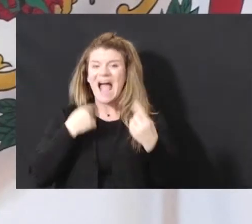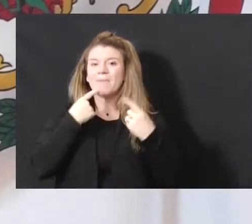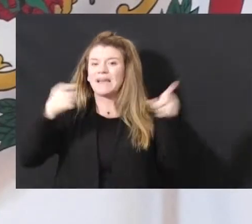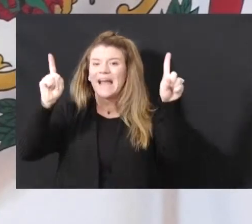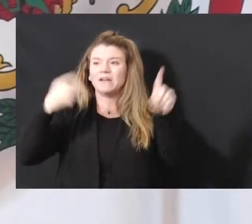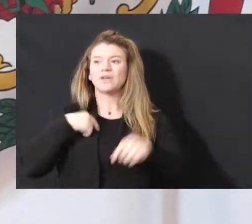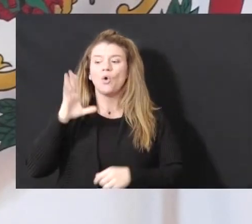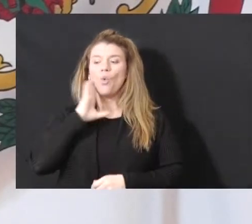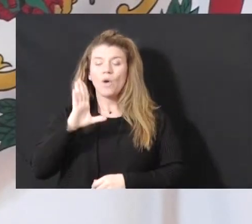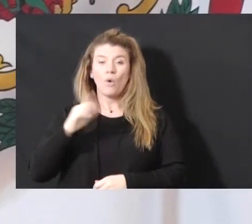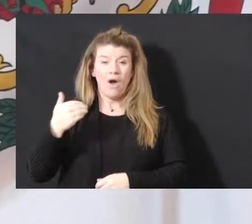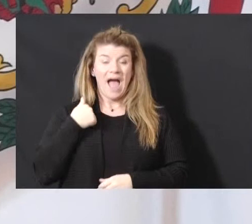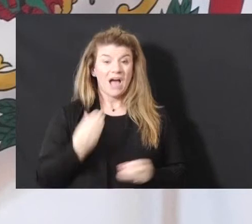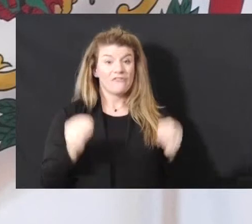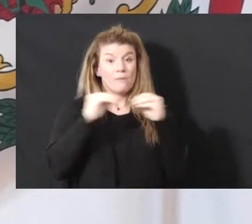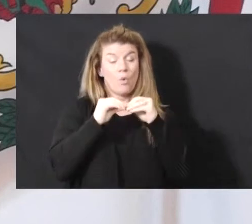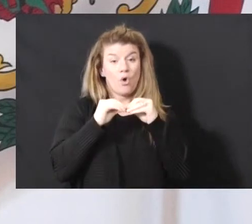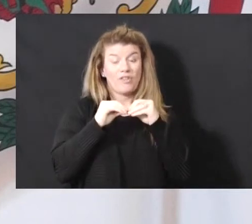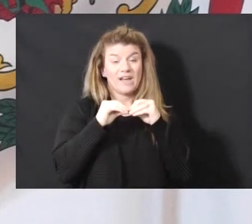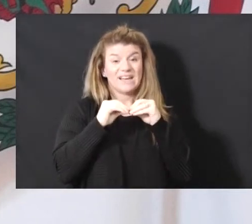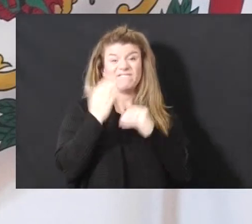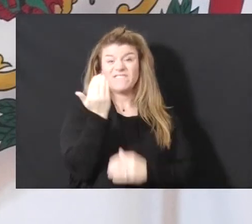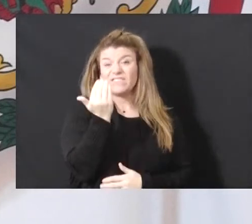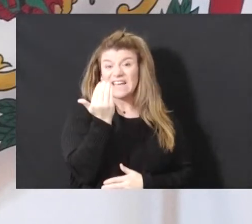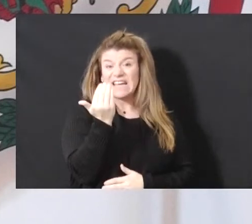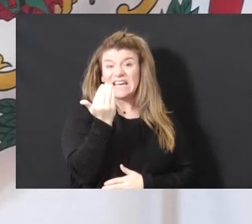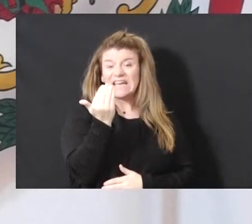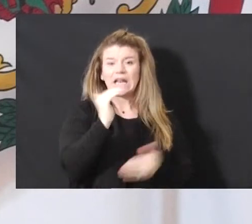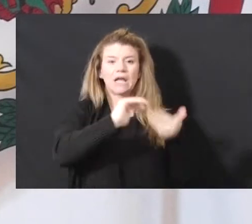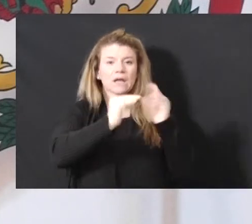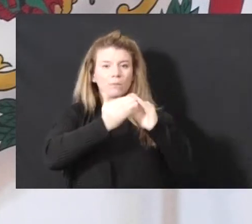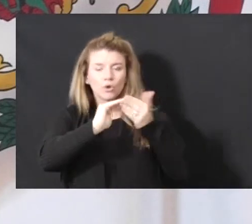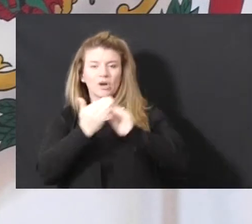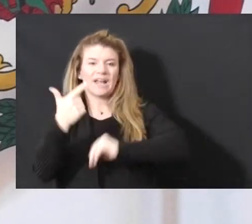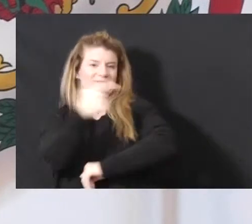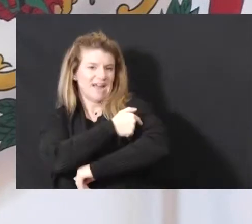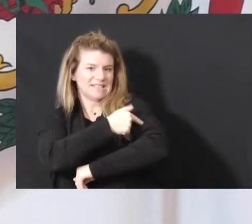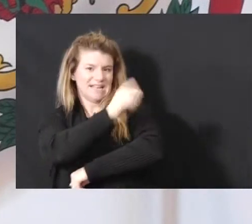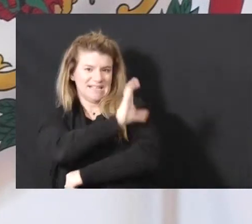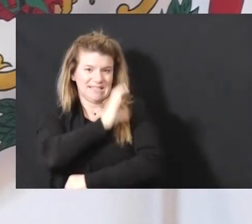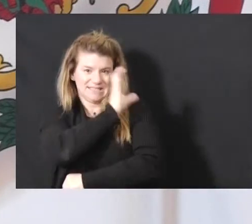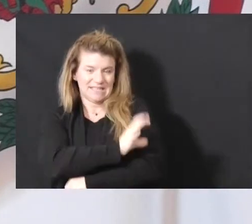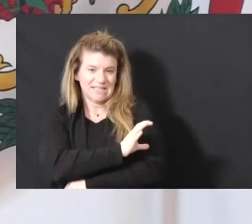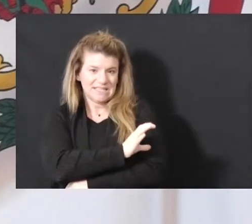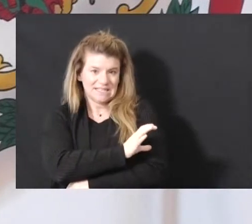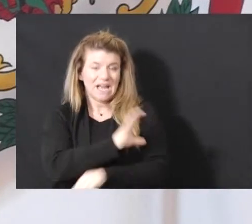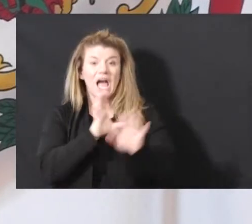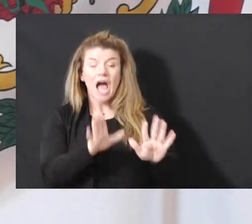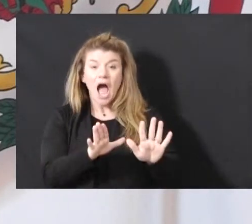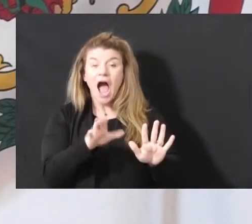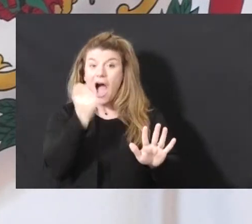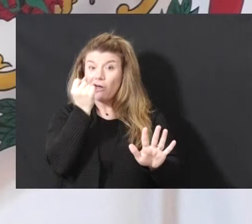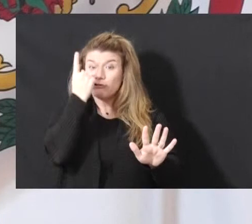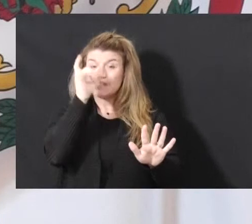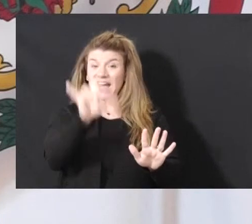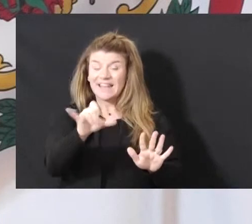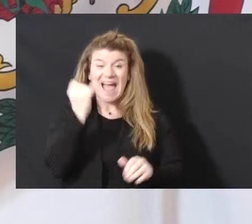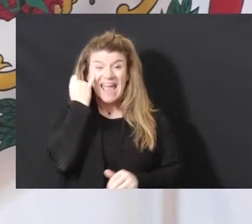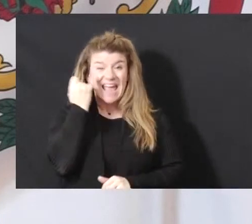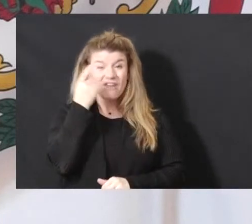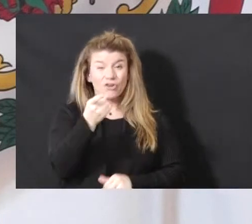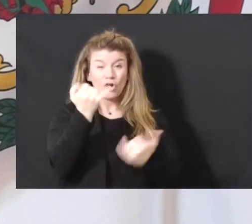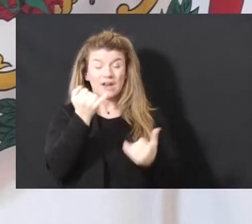we're going to hold more than 15 community vaccination clinics. Now, just listen to me on this. If you're one